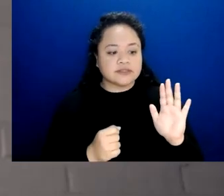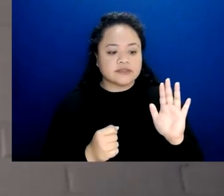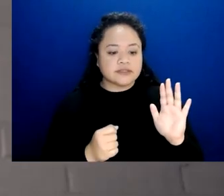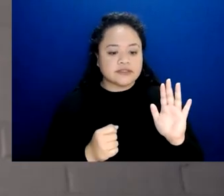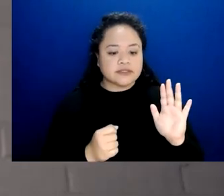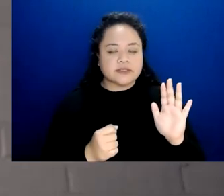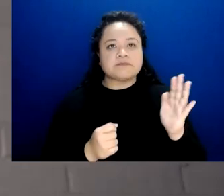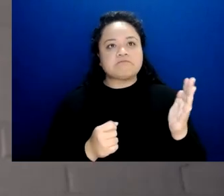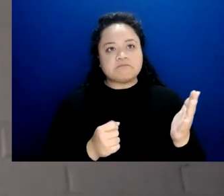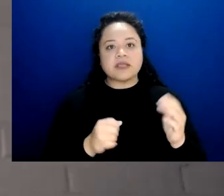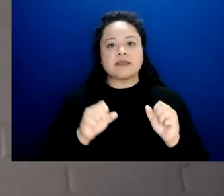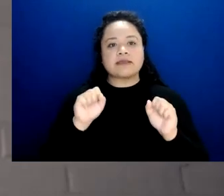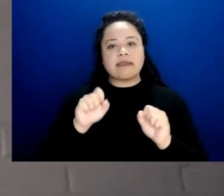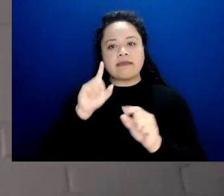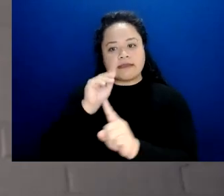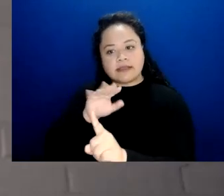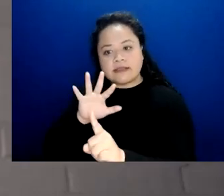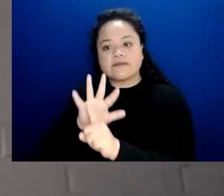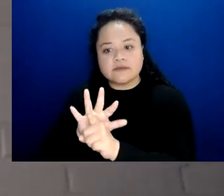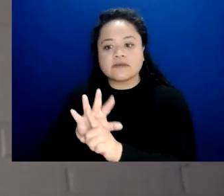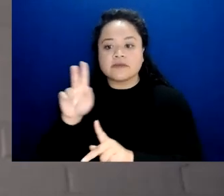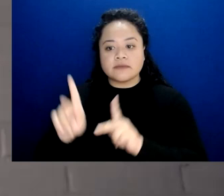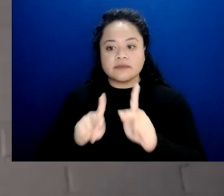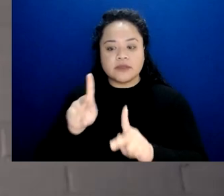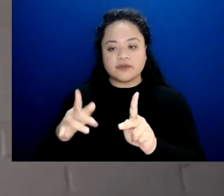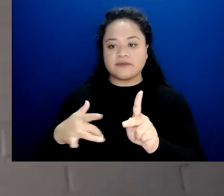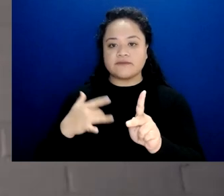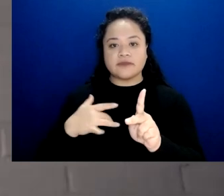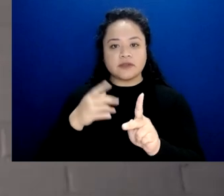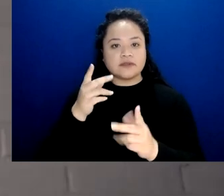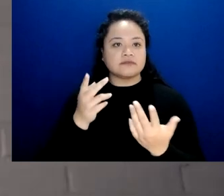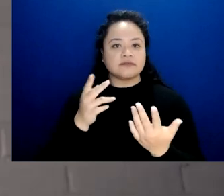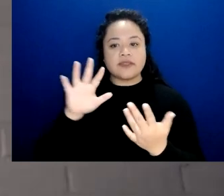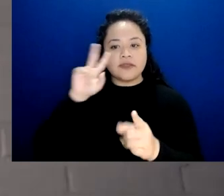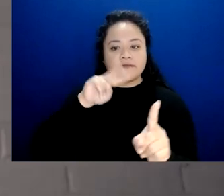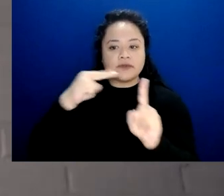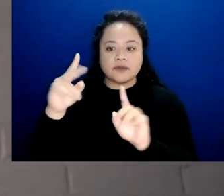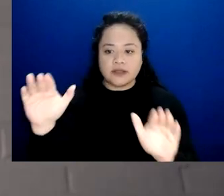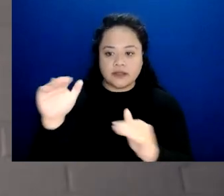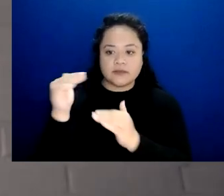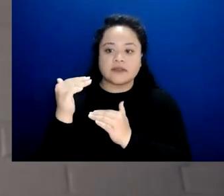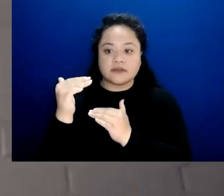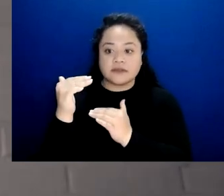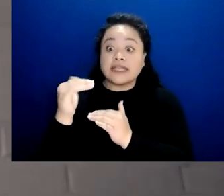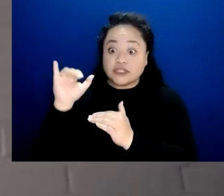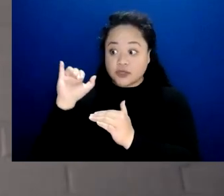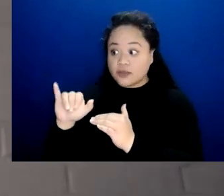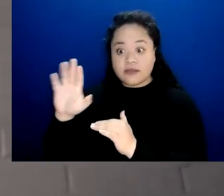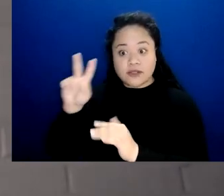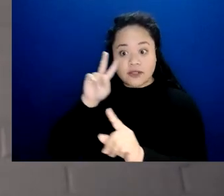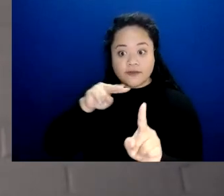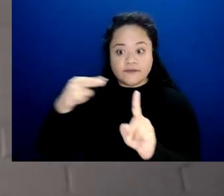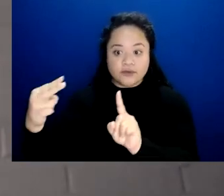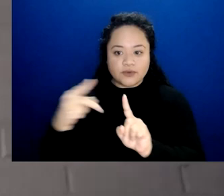to people having very short-sighted perspectives. And then when those short-sighted perspectives are challenged, it